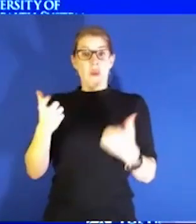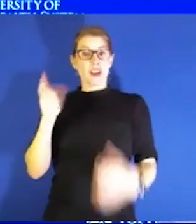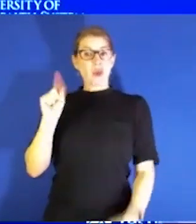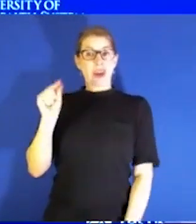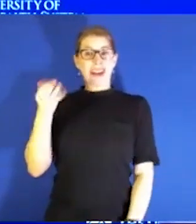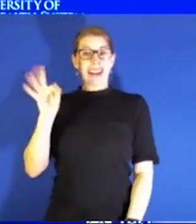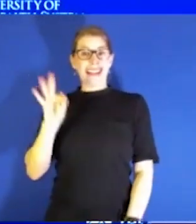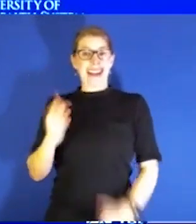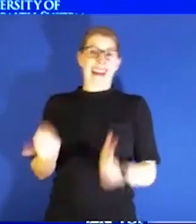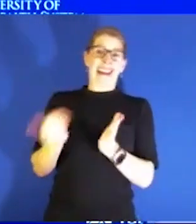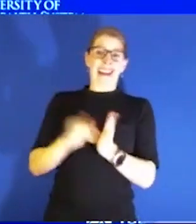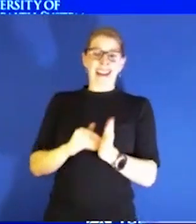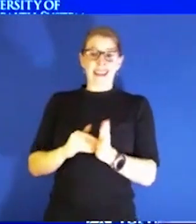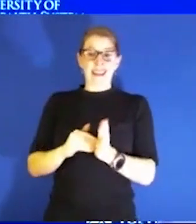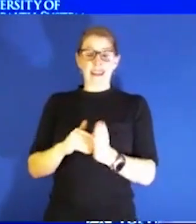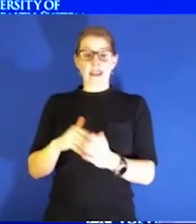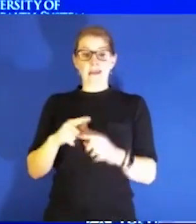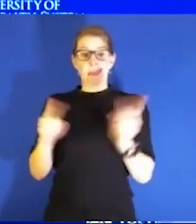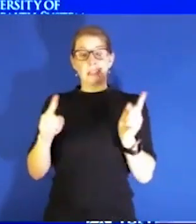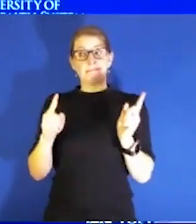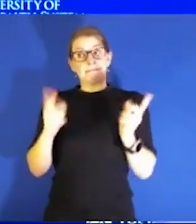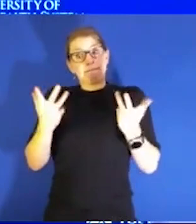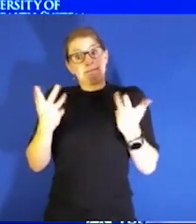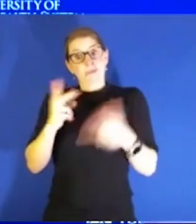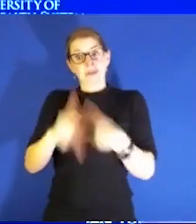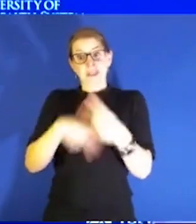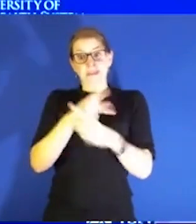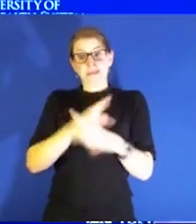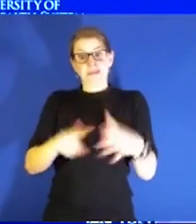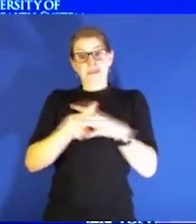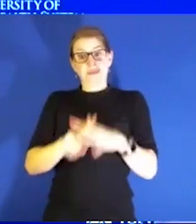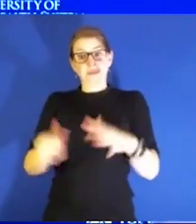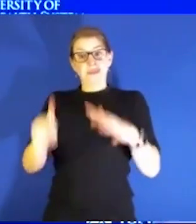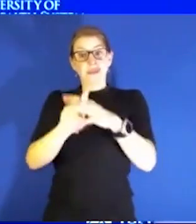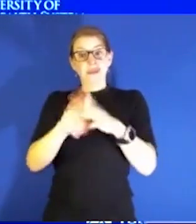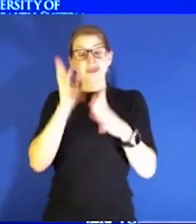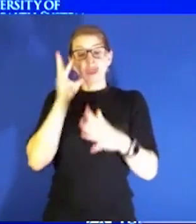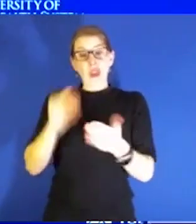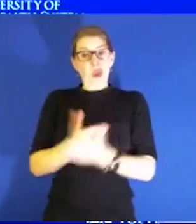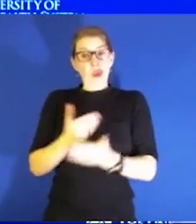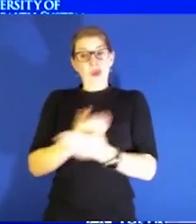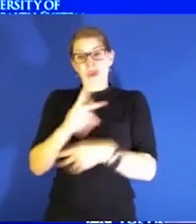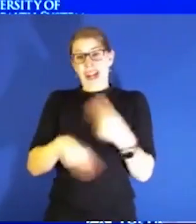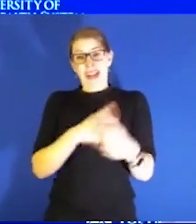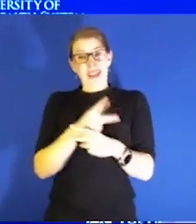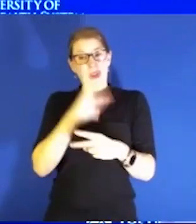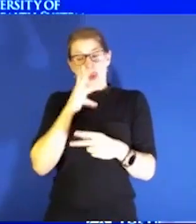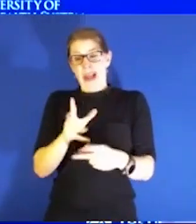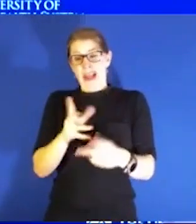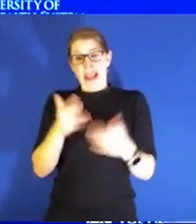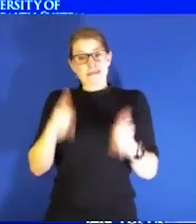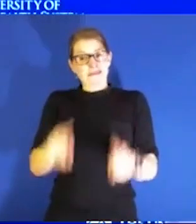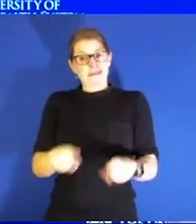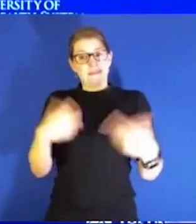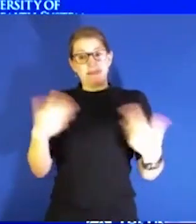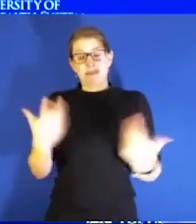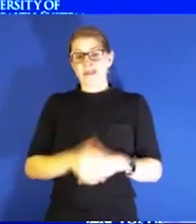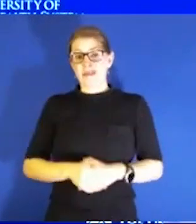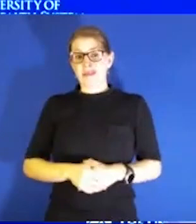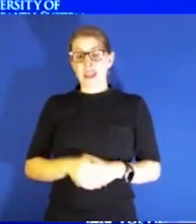the matter is we still have these variants. There are probably going to be other and new variants that come in and displace Omicron.